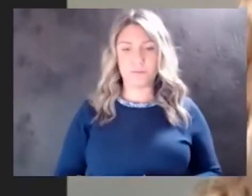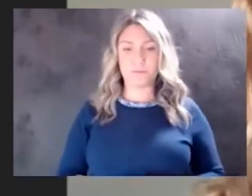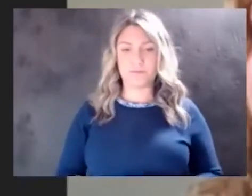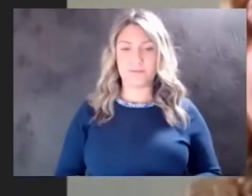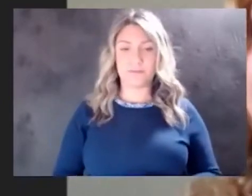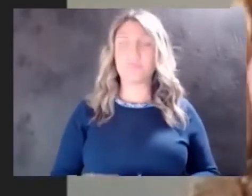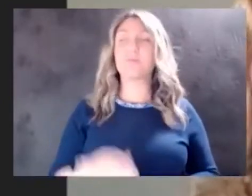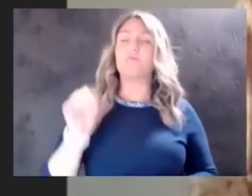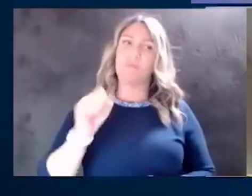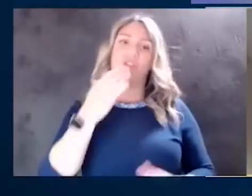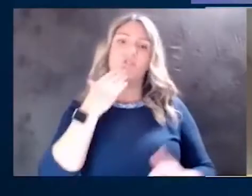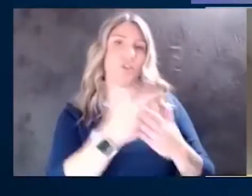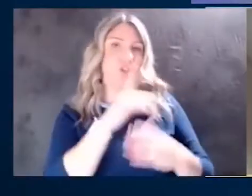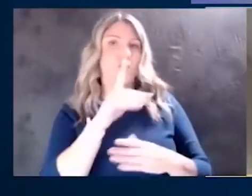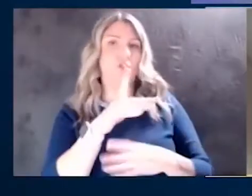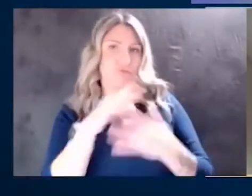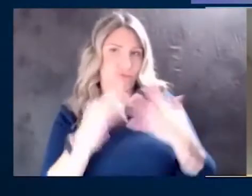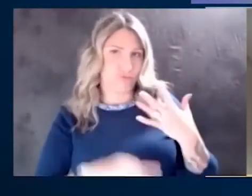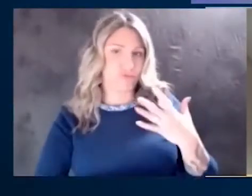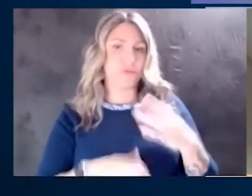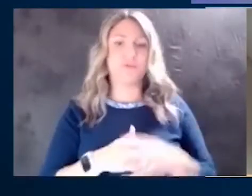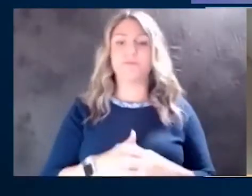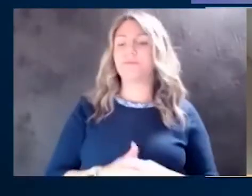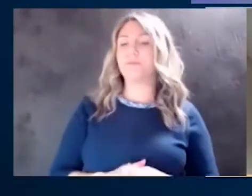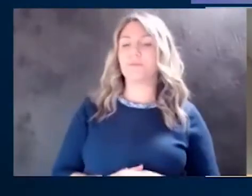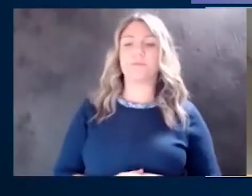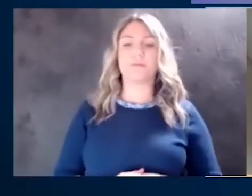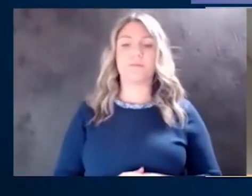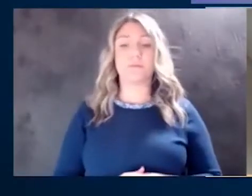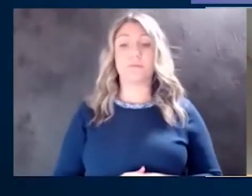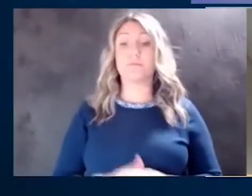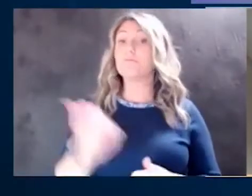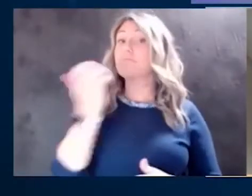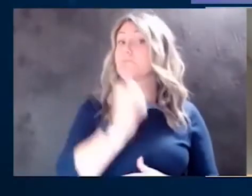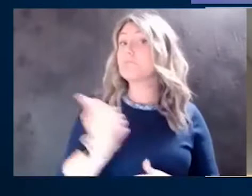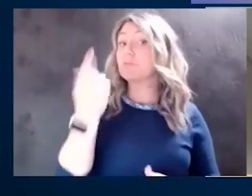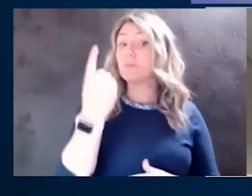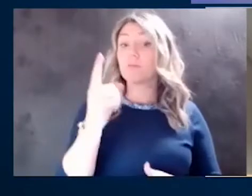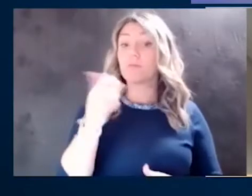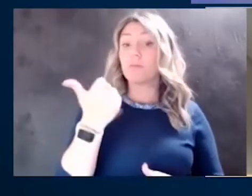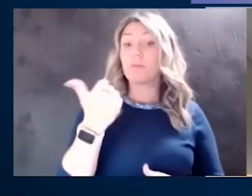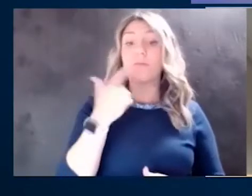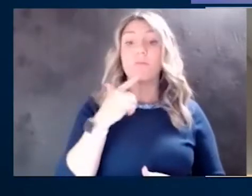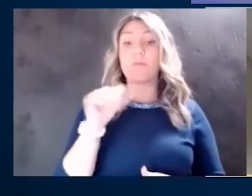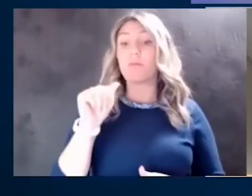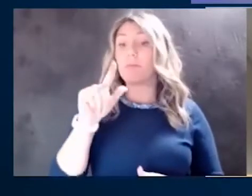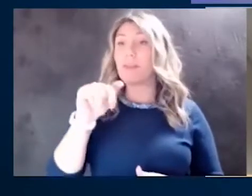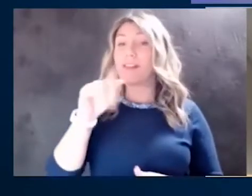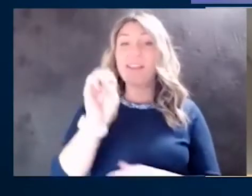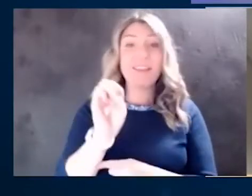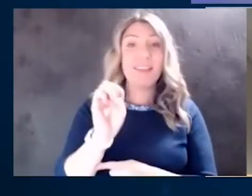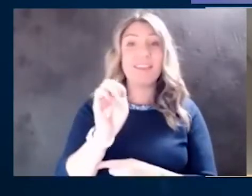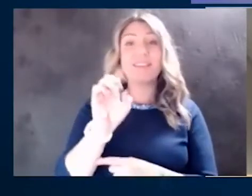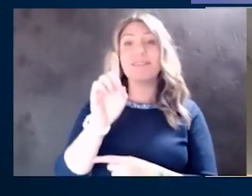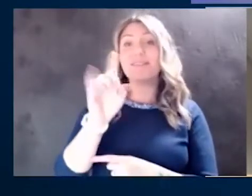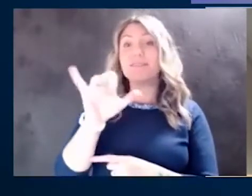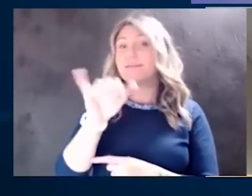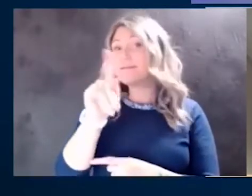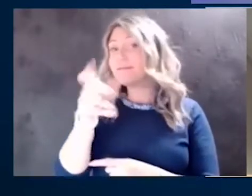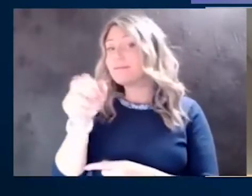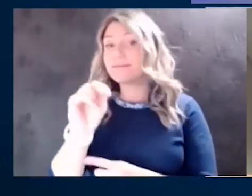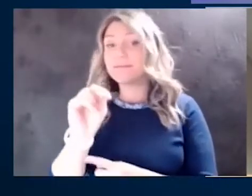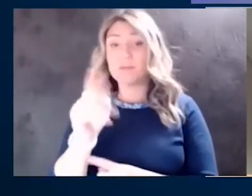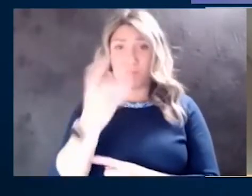Yeah. Anybody else? Alice or Dylan or anybody else up there? Do you know anybody had